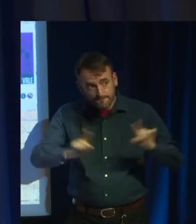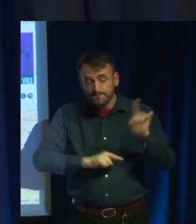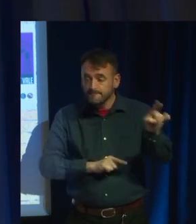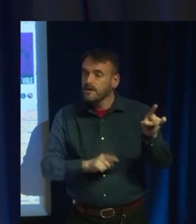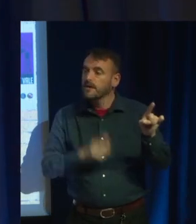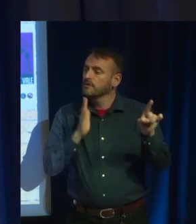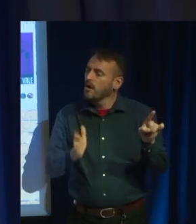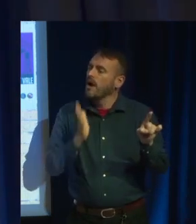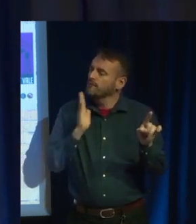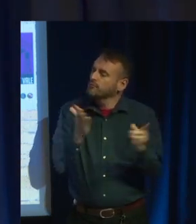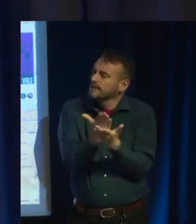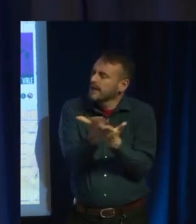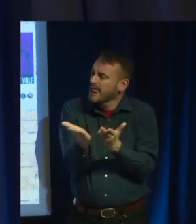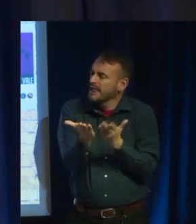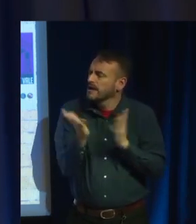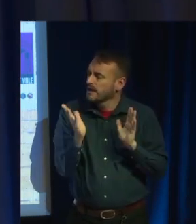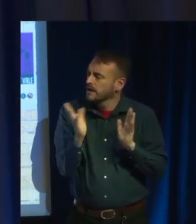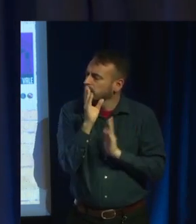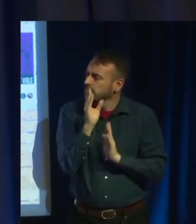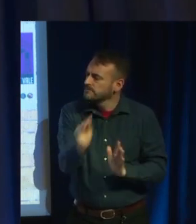that that could happen.